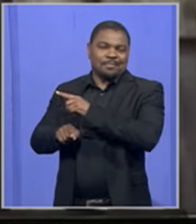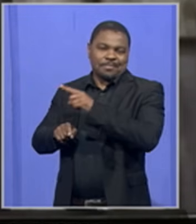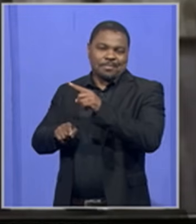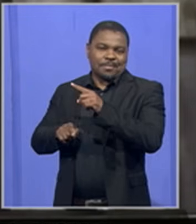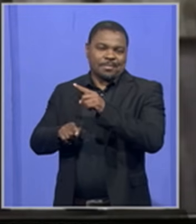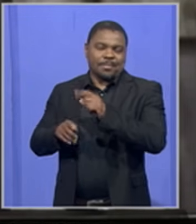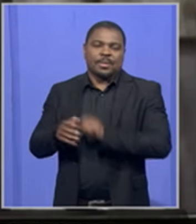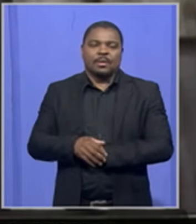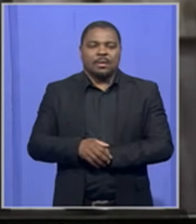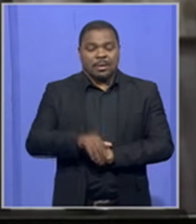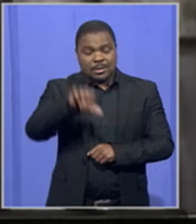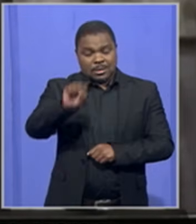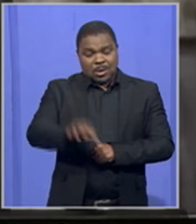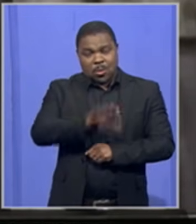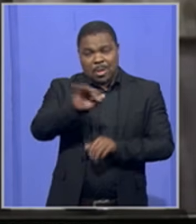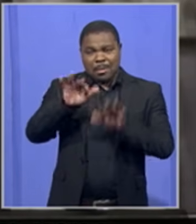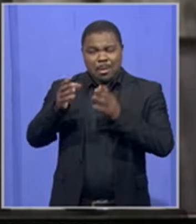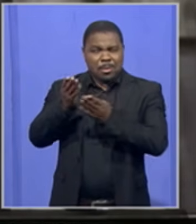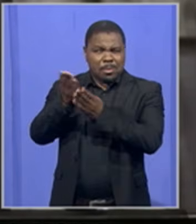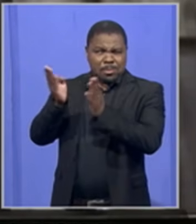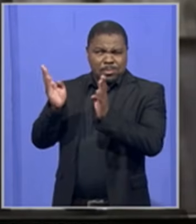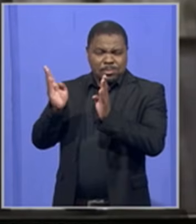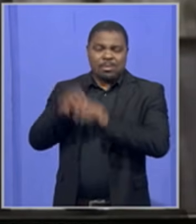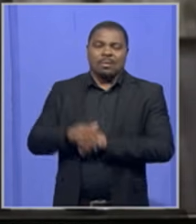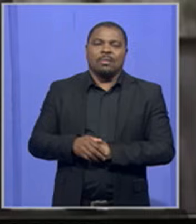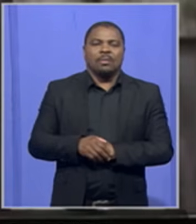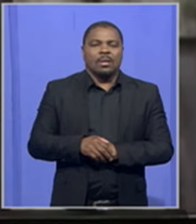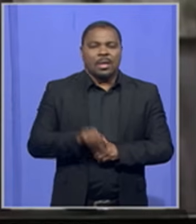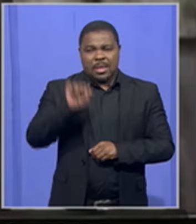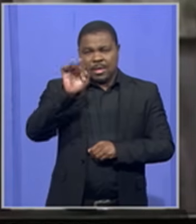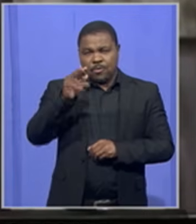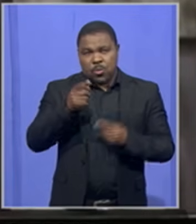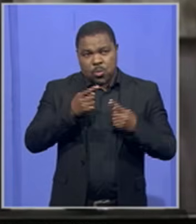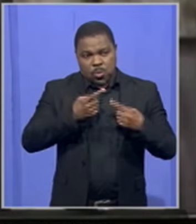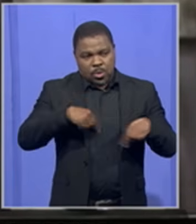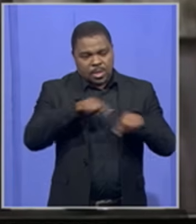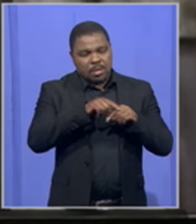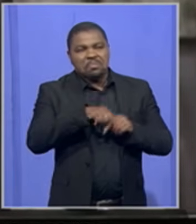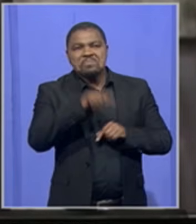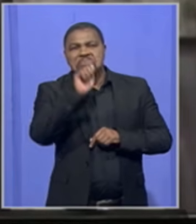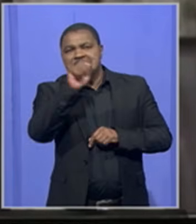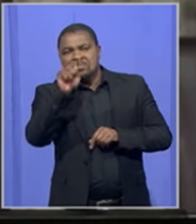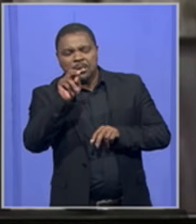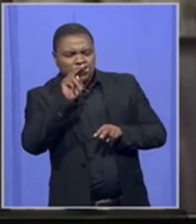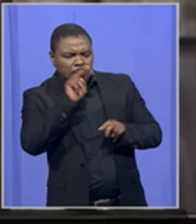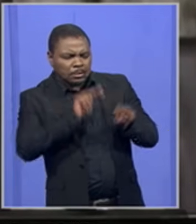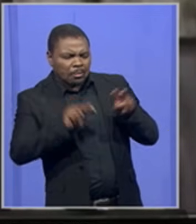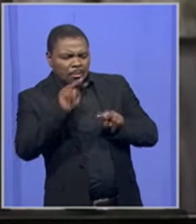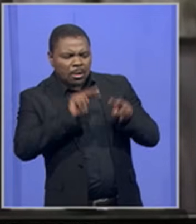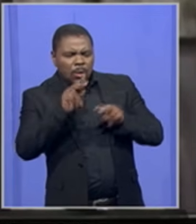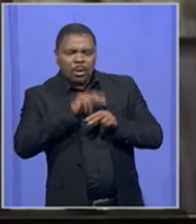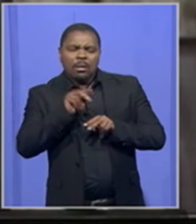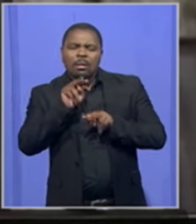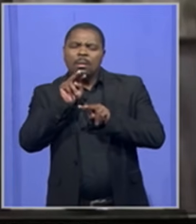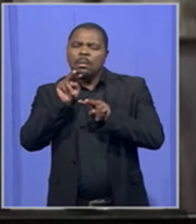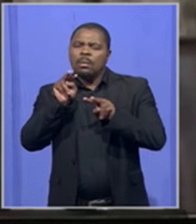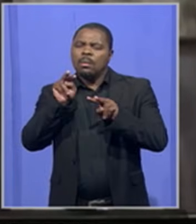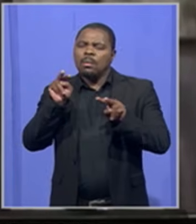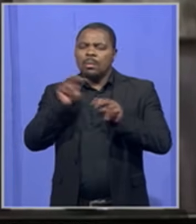South Africans, if we look at the surveys that have been done previously,